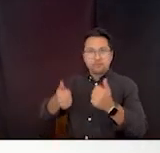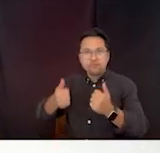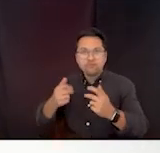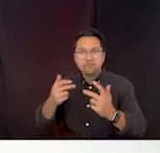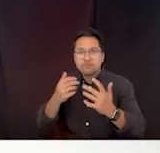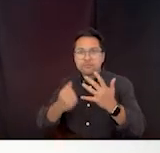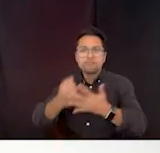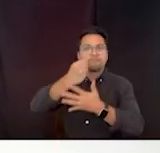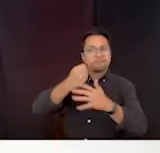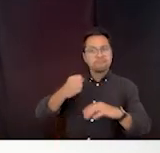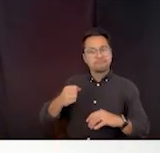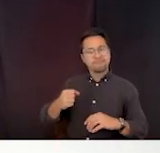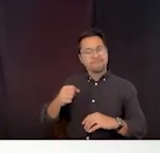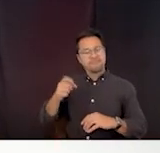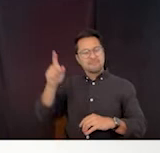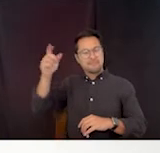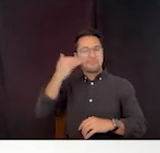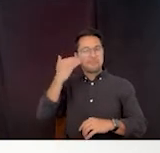us and our kiddos.